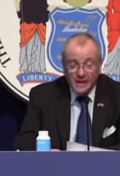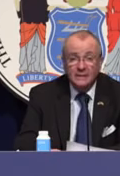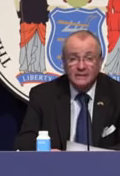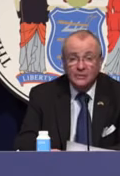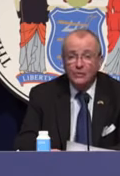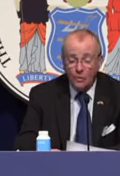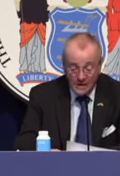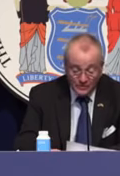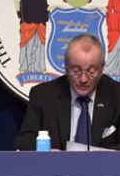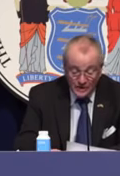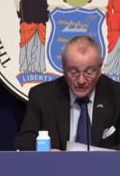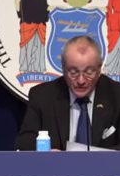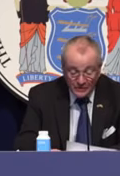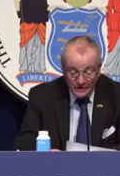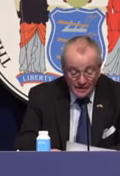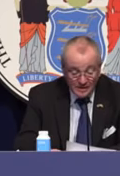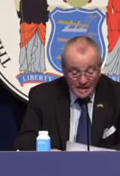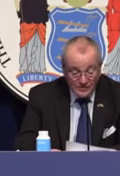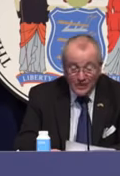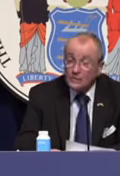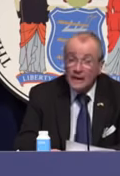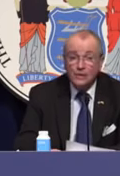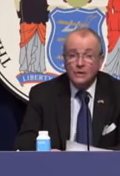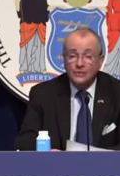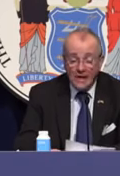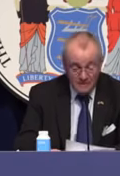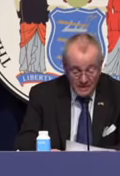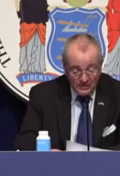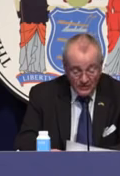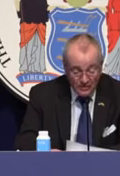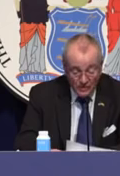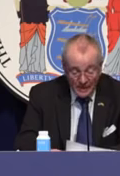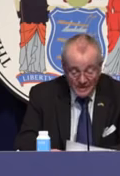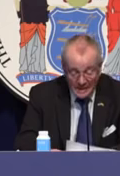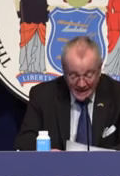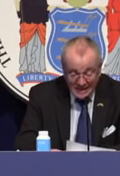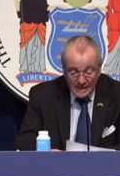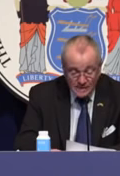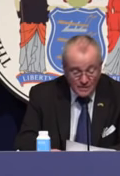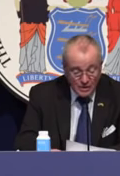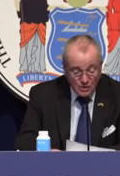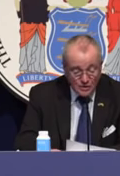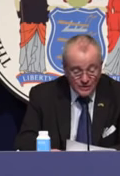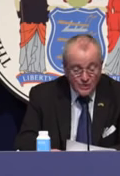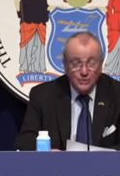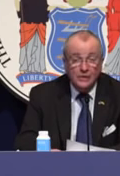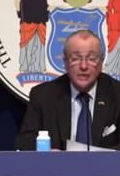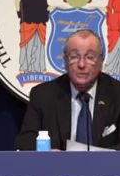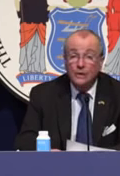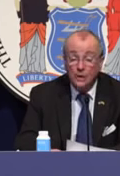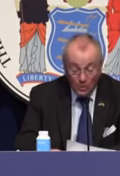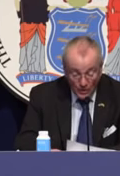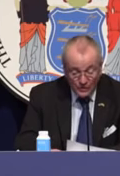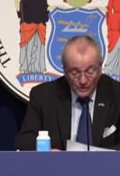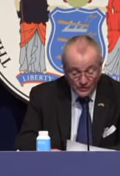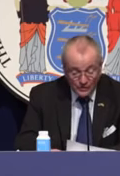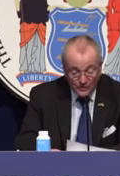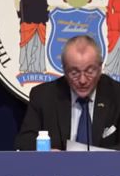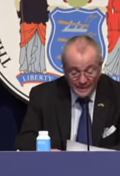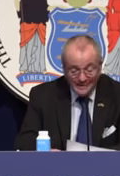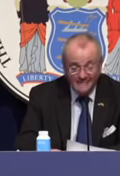President and I disagree on some things, but that's not going to stop me from doing everything I can to make sure that New Jersey has all